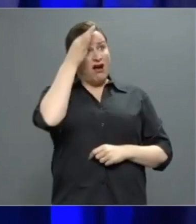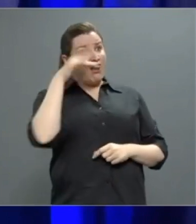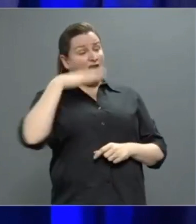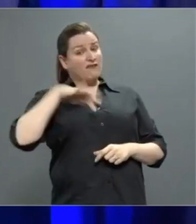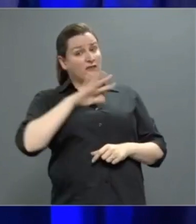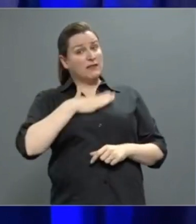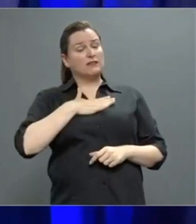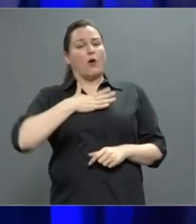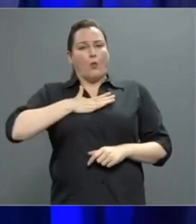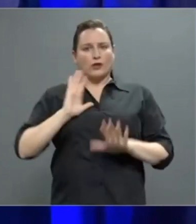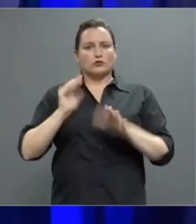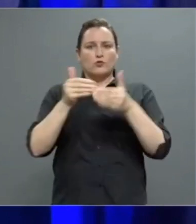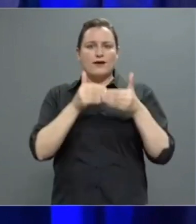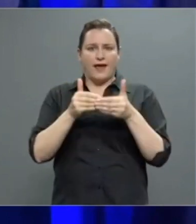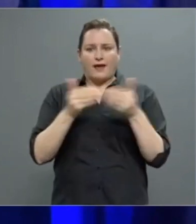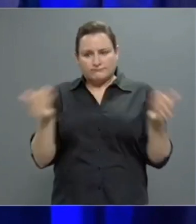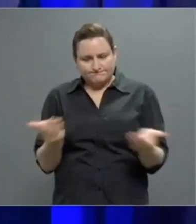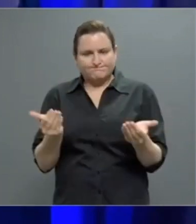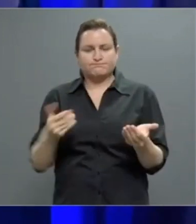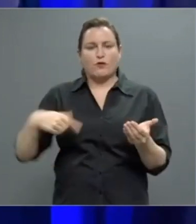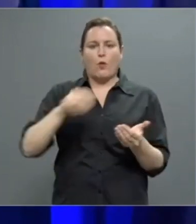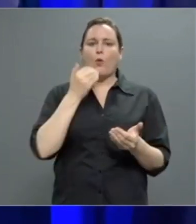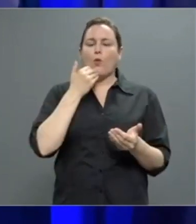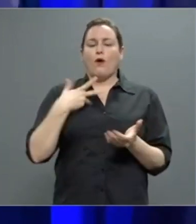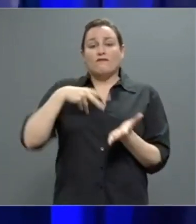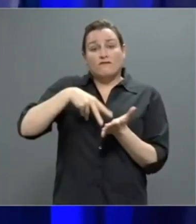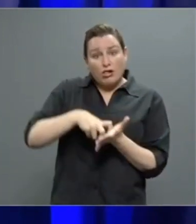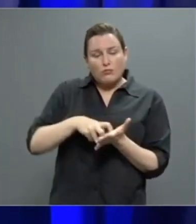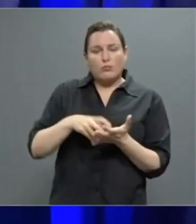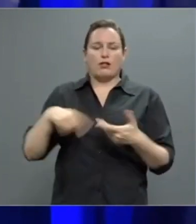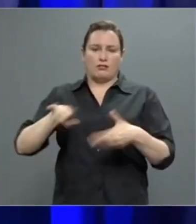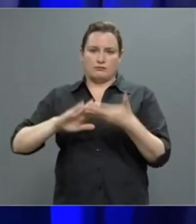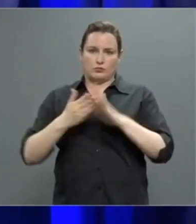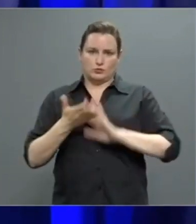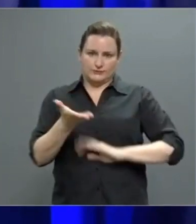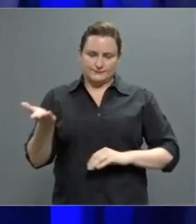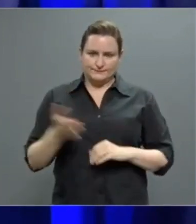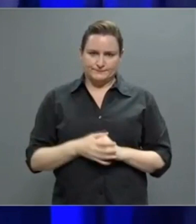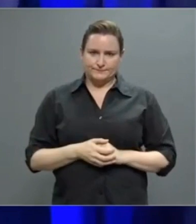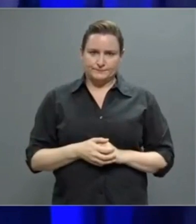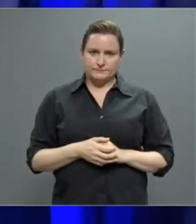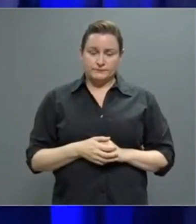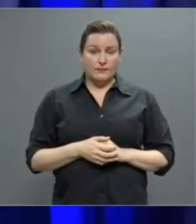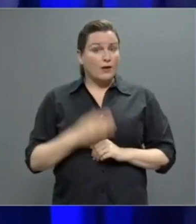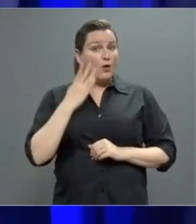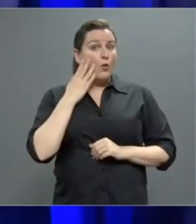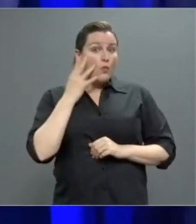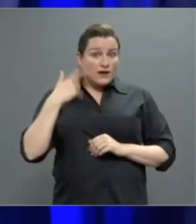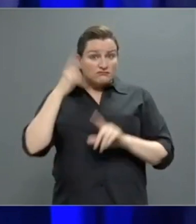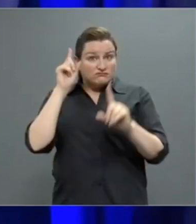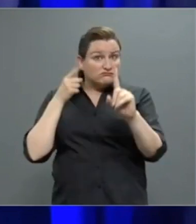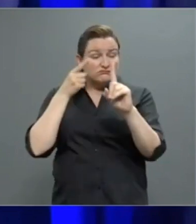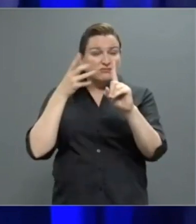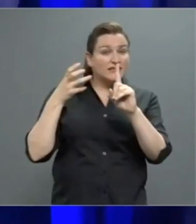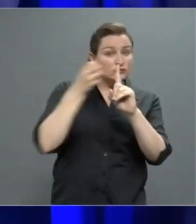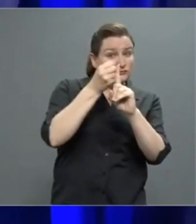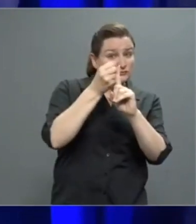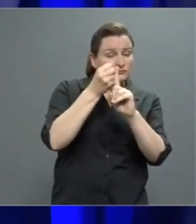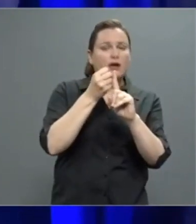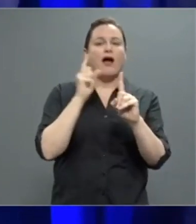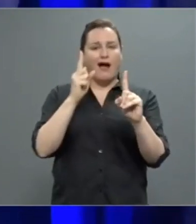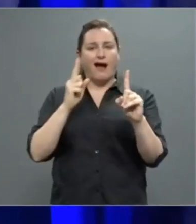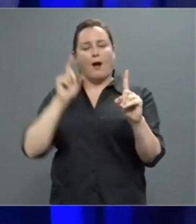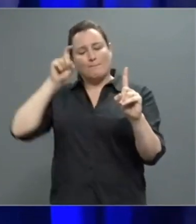cares for the vulnerable. We have always been at our strongest and achieved our best results when we stood strong